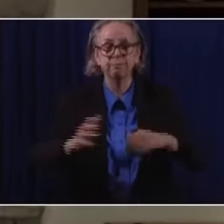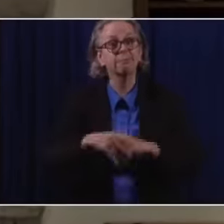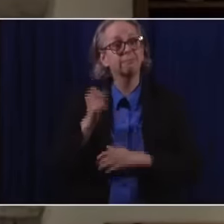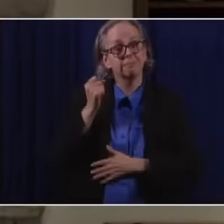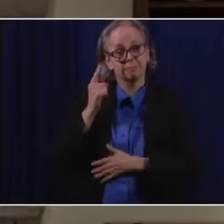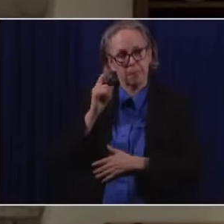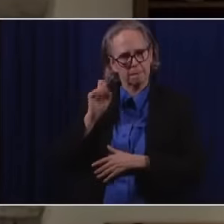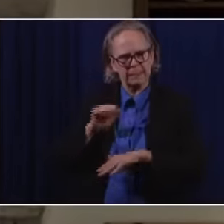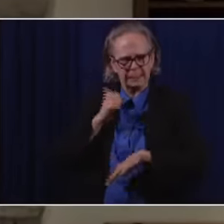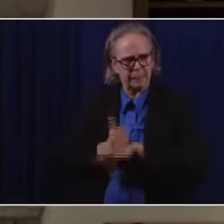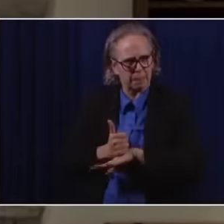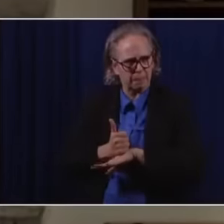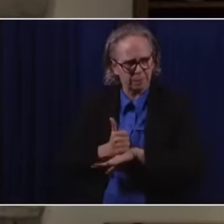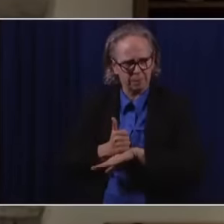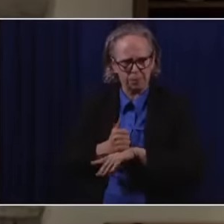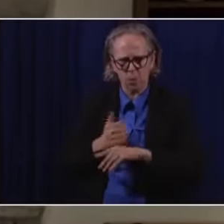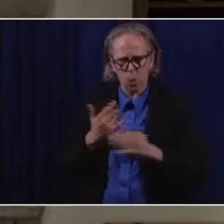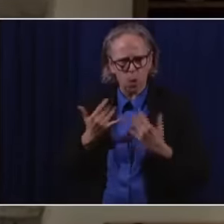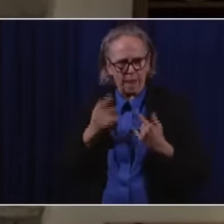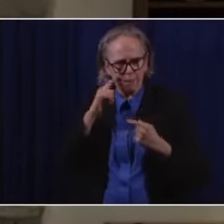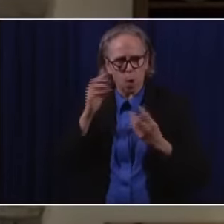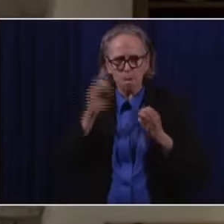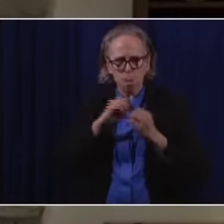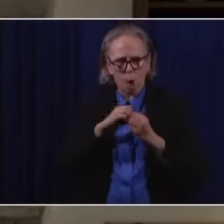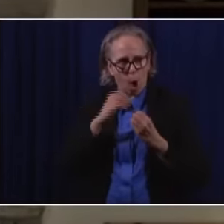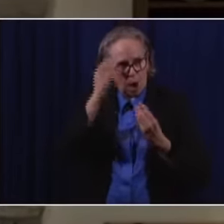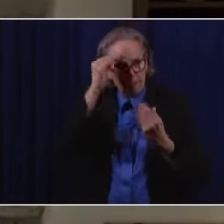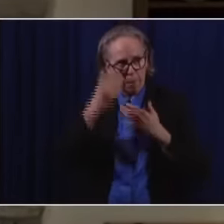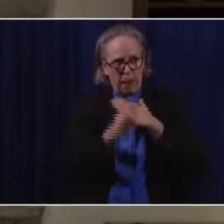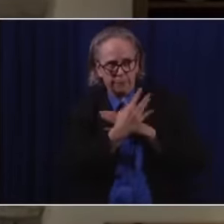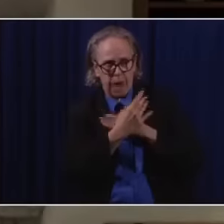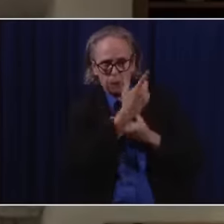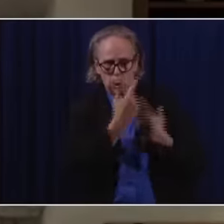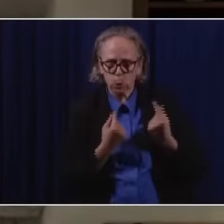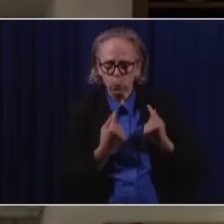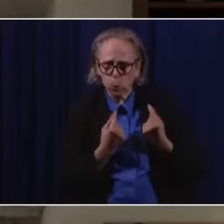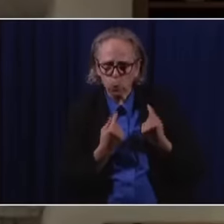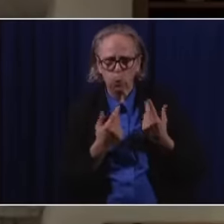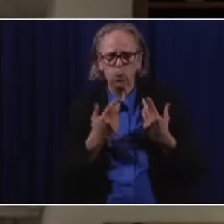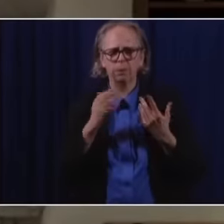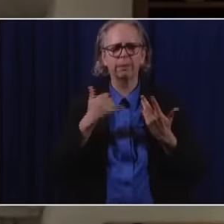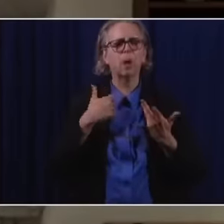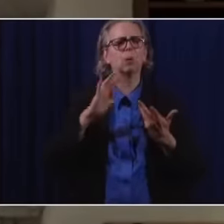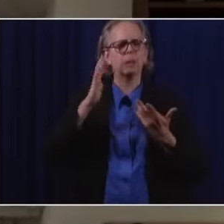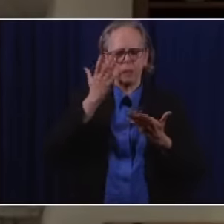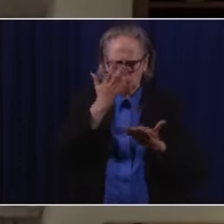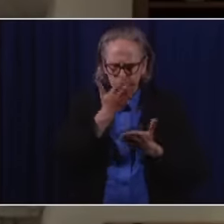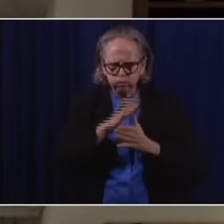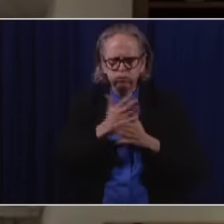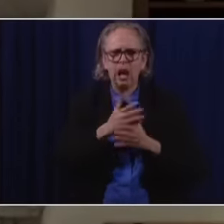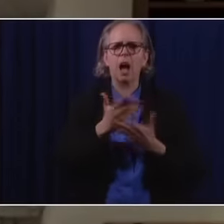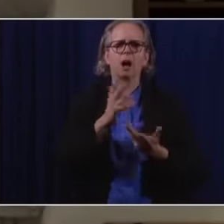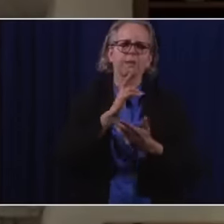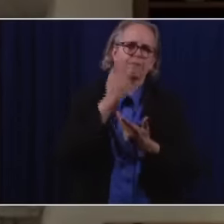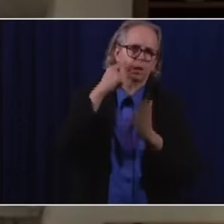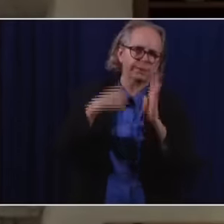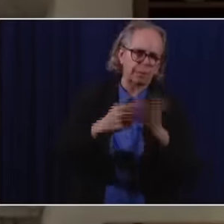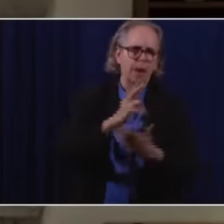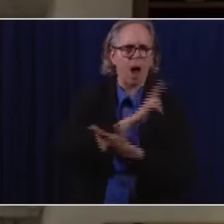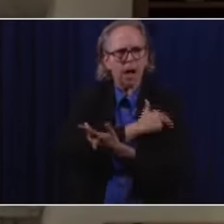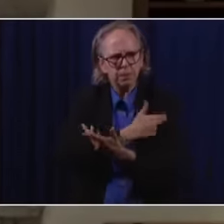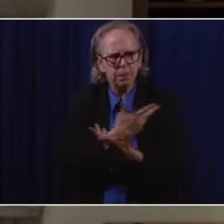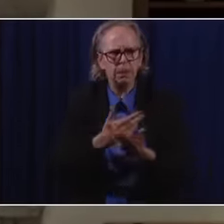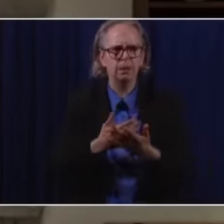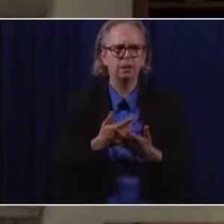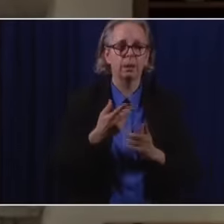directly to a hospital. Bigger hospitals certainly going to get it directly.